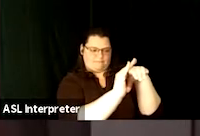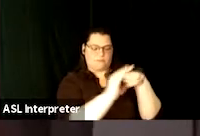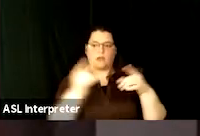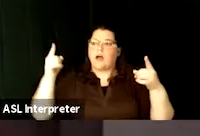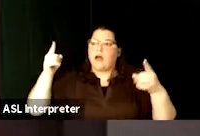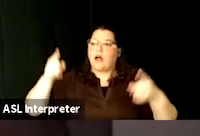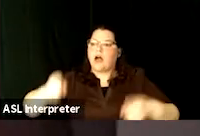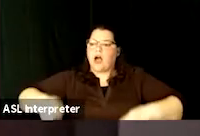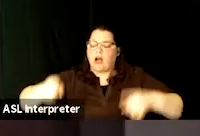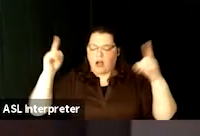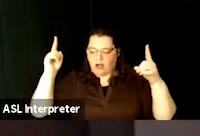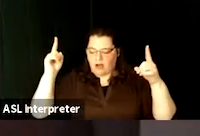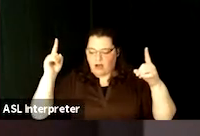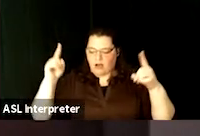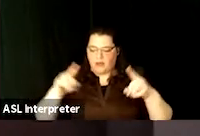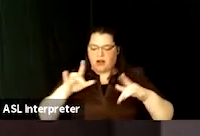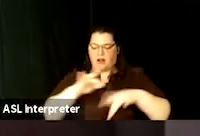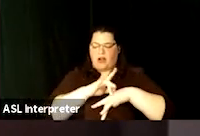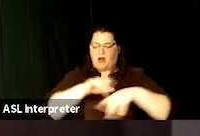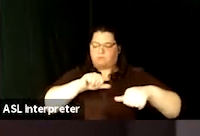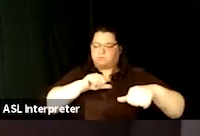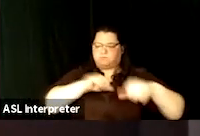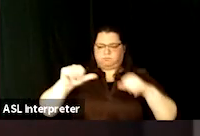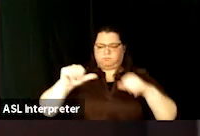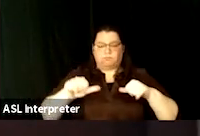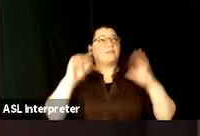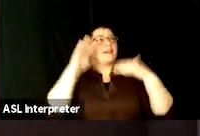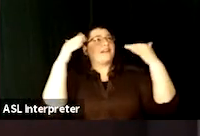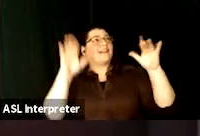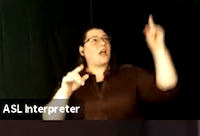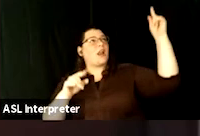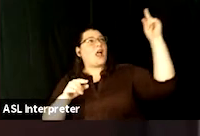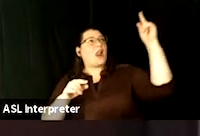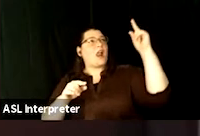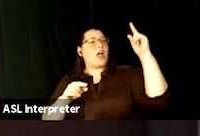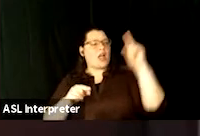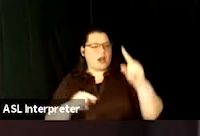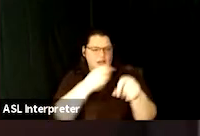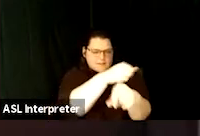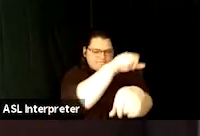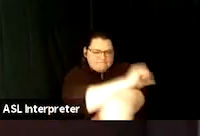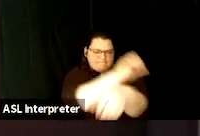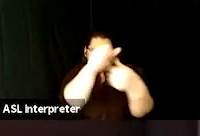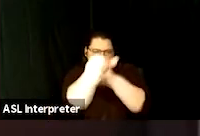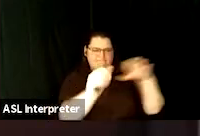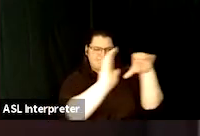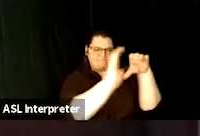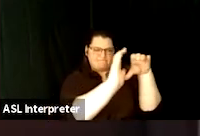stone and sat on it. His appearance was like lightning, and his clothing white as